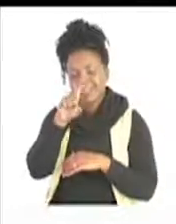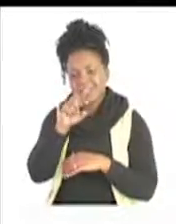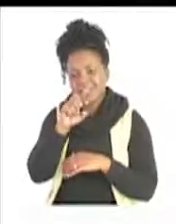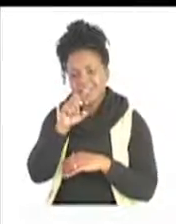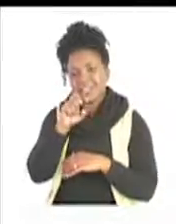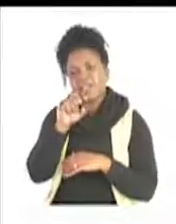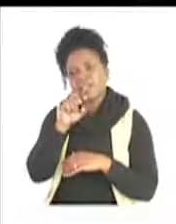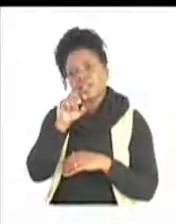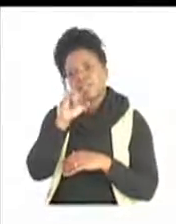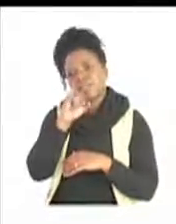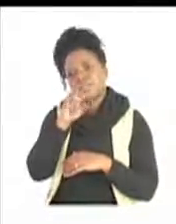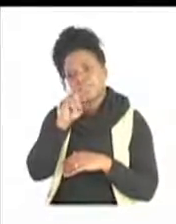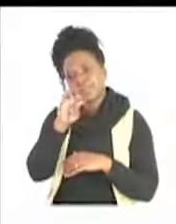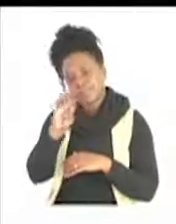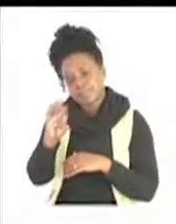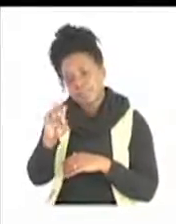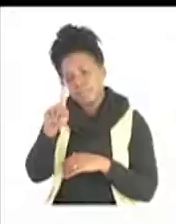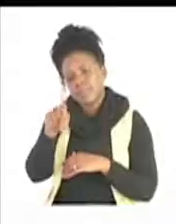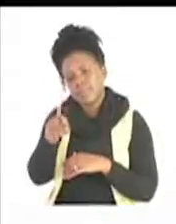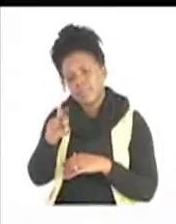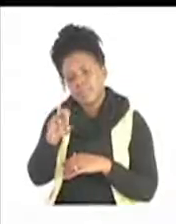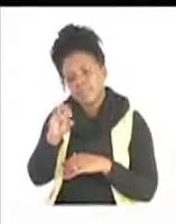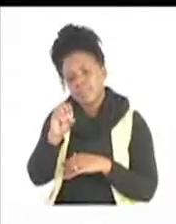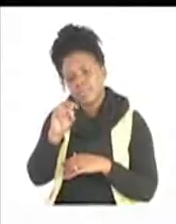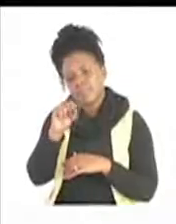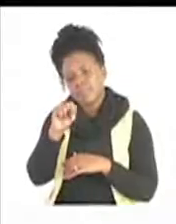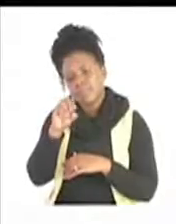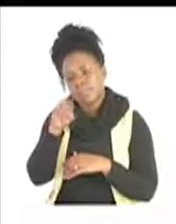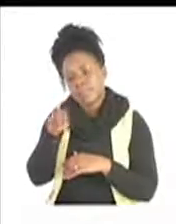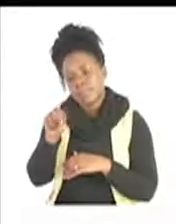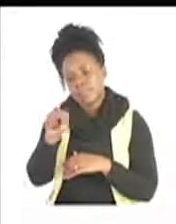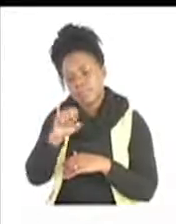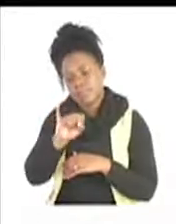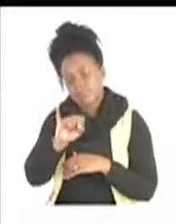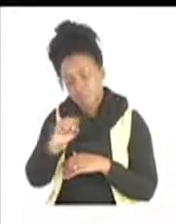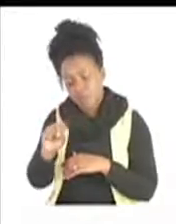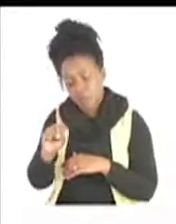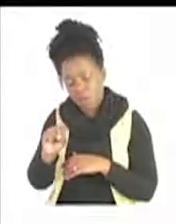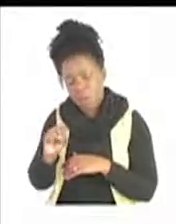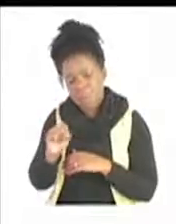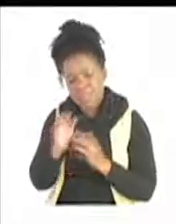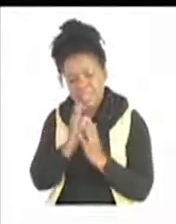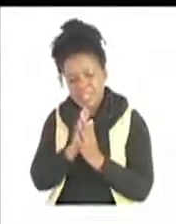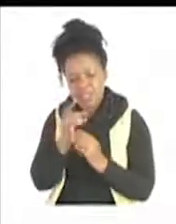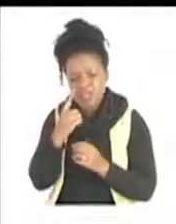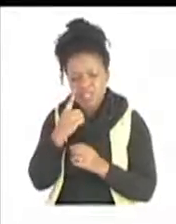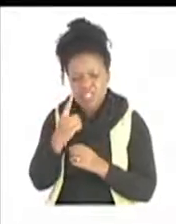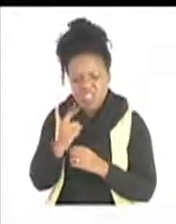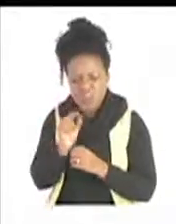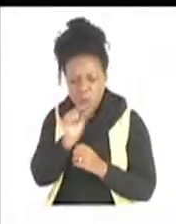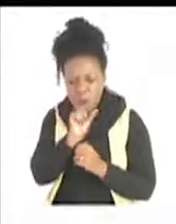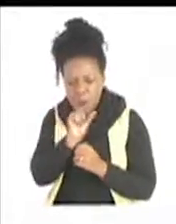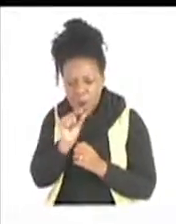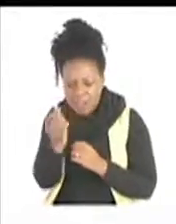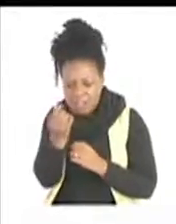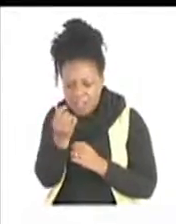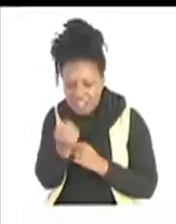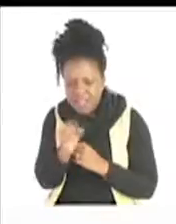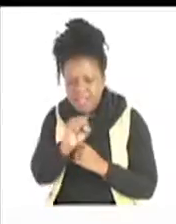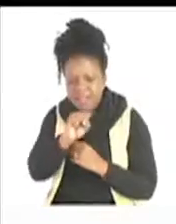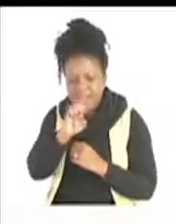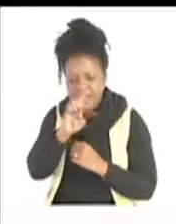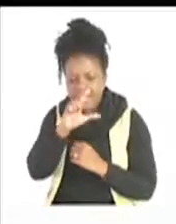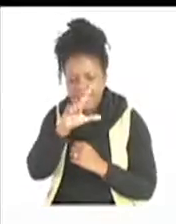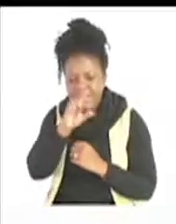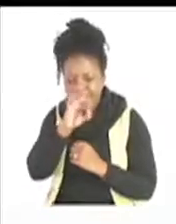any word that ends with self or selves, that means